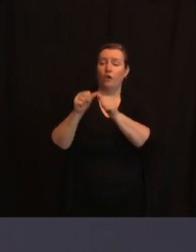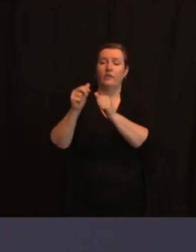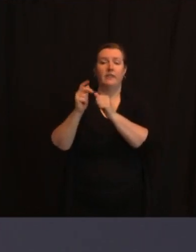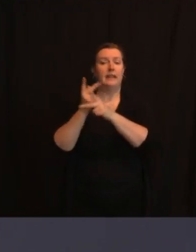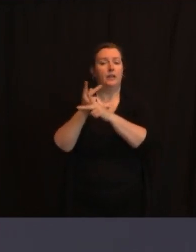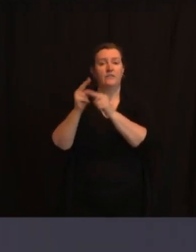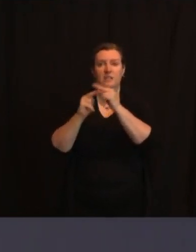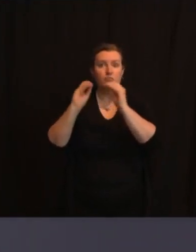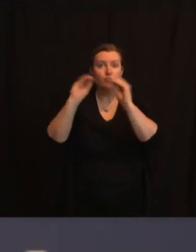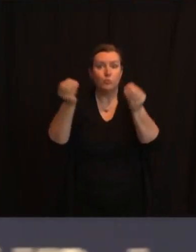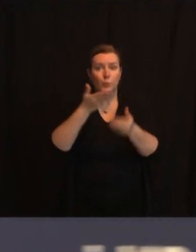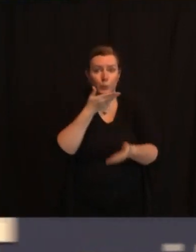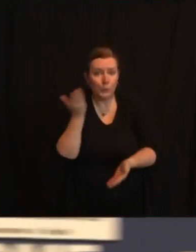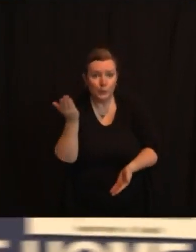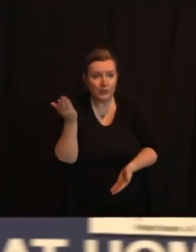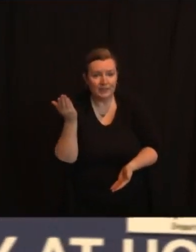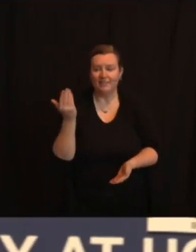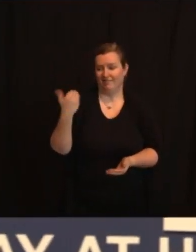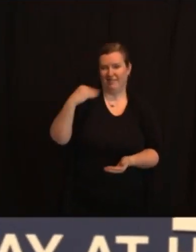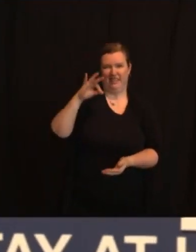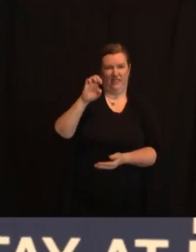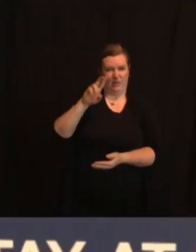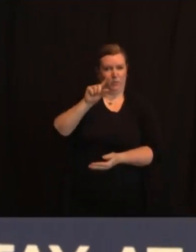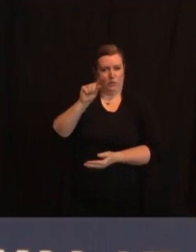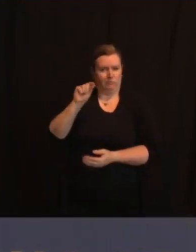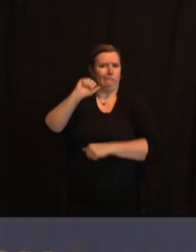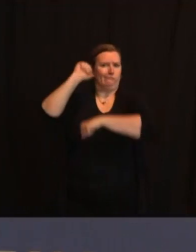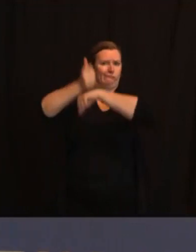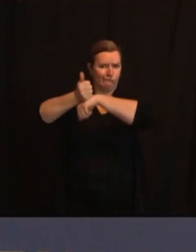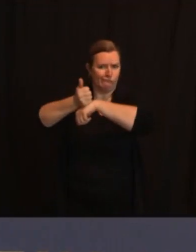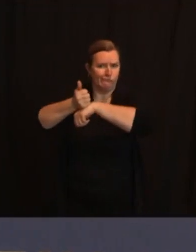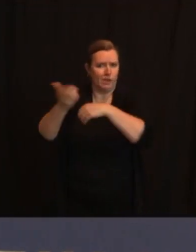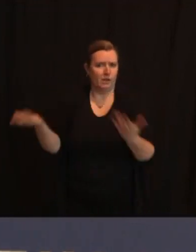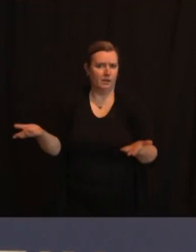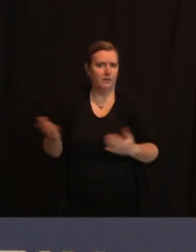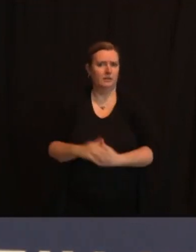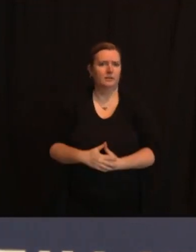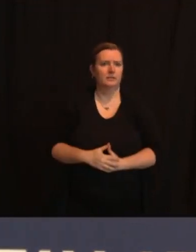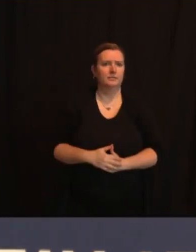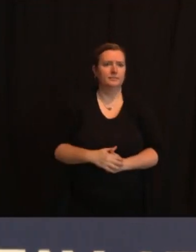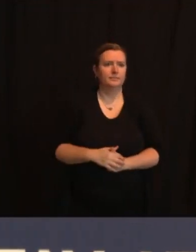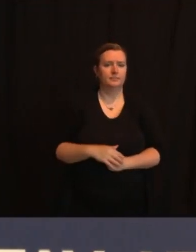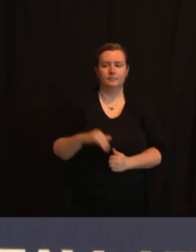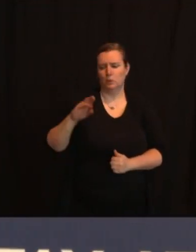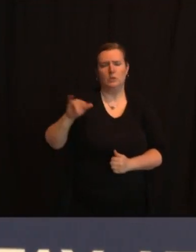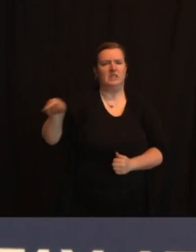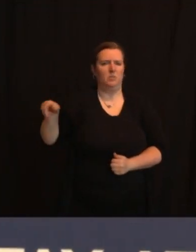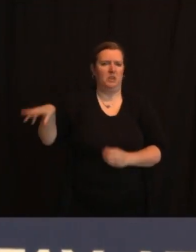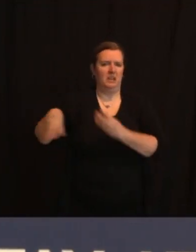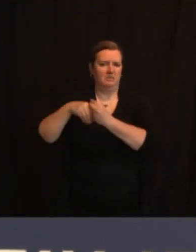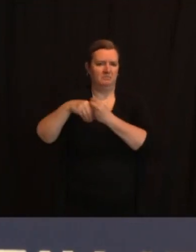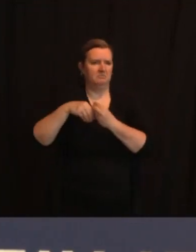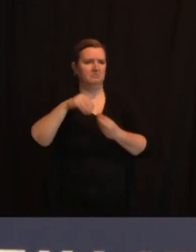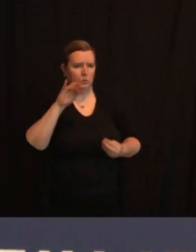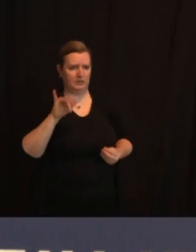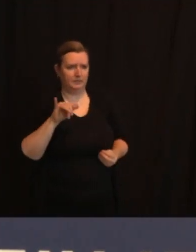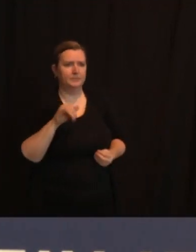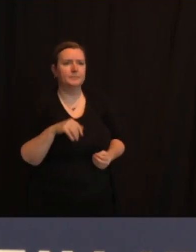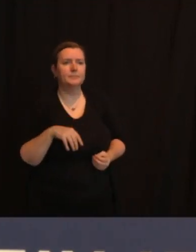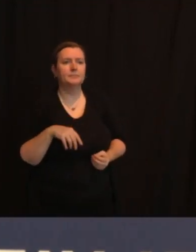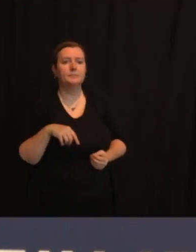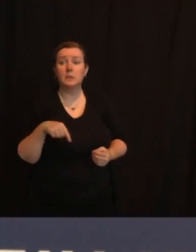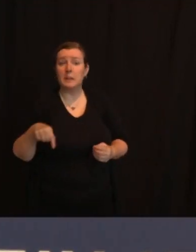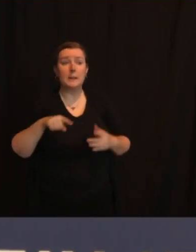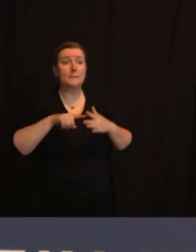that? Sure. Actually, I early on, when we started realizing there were significant issues in long-term